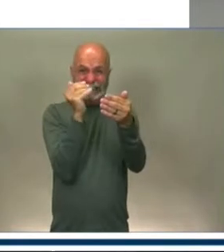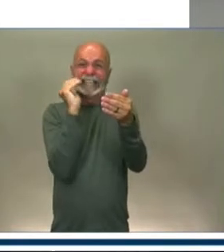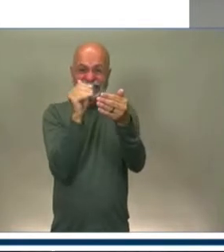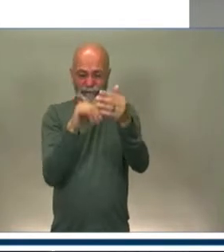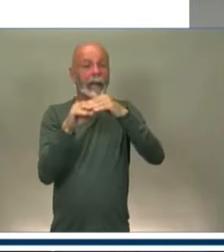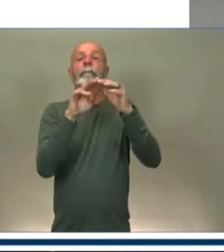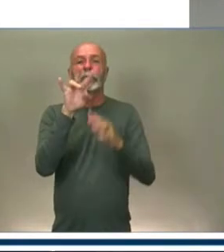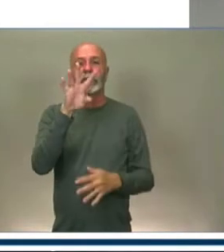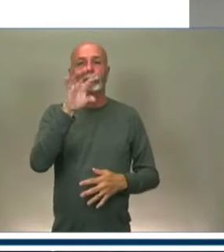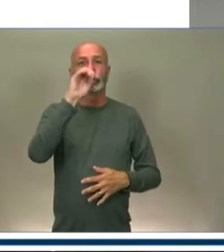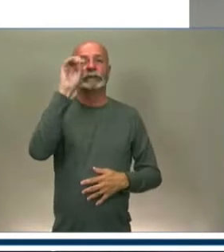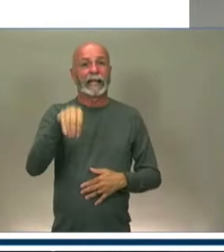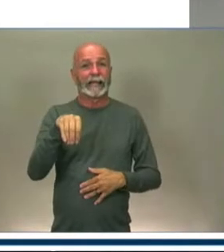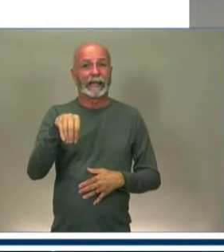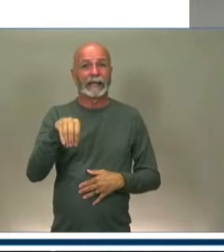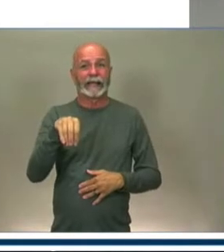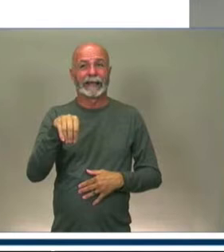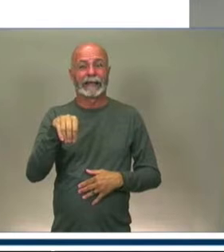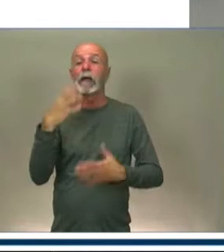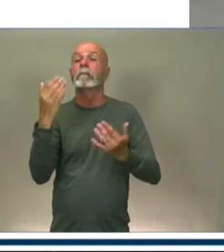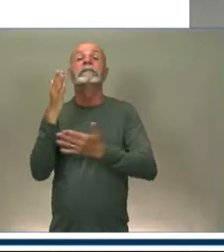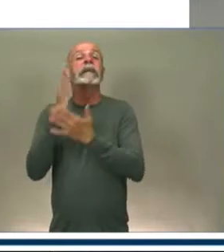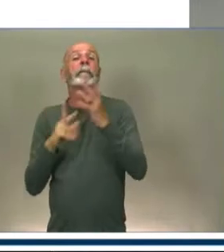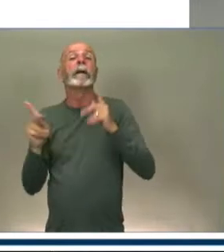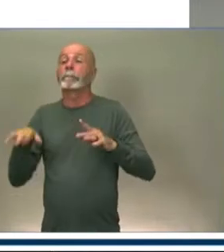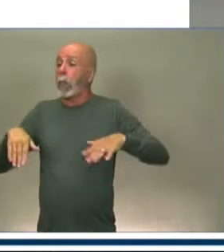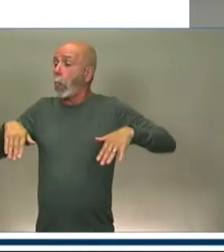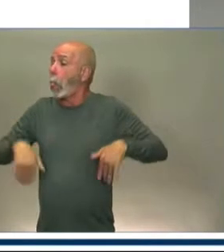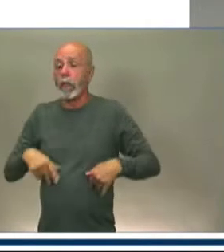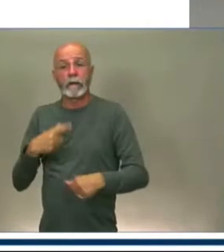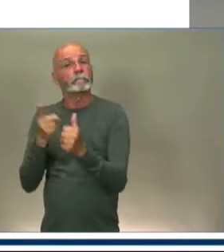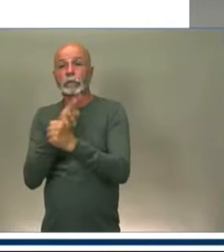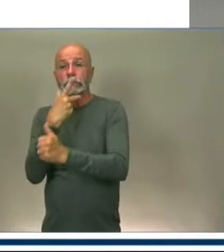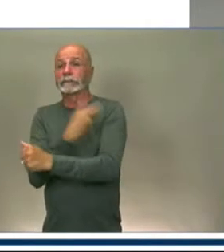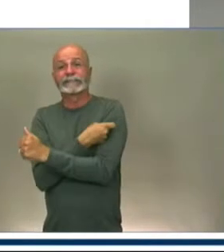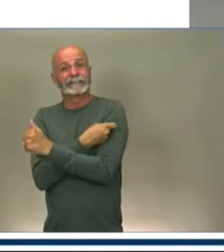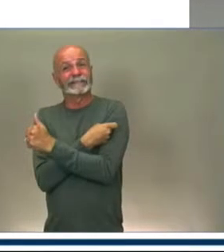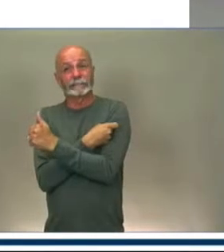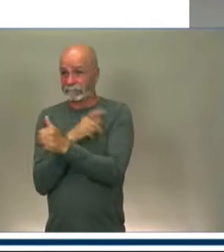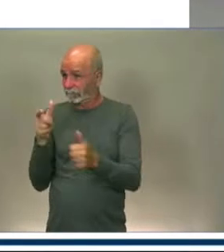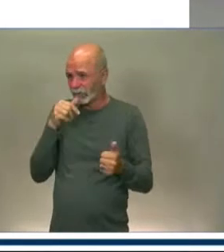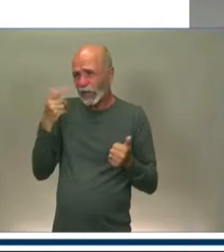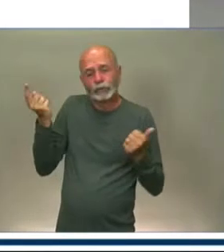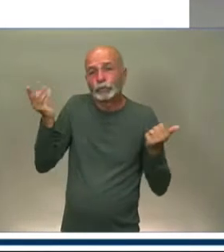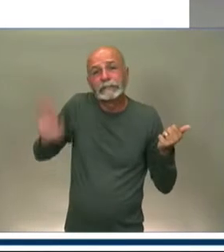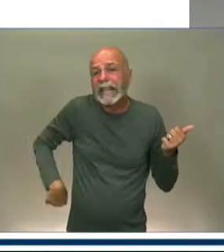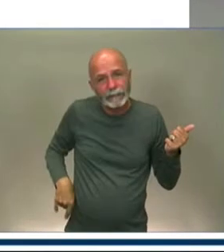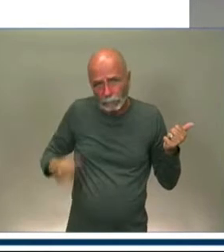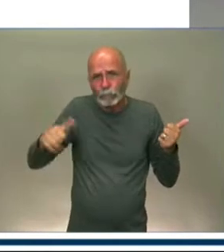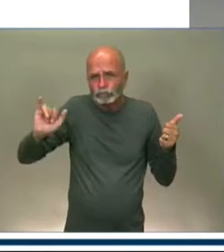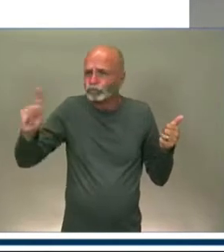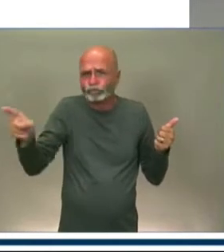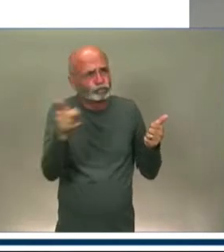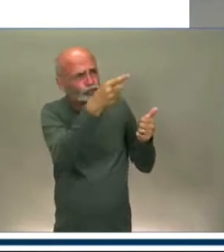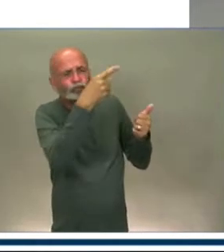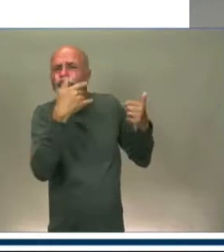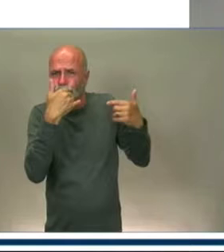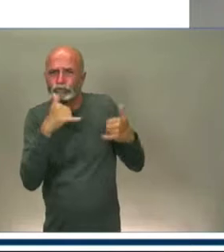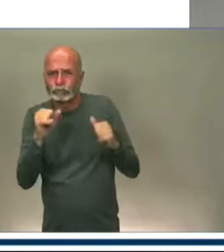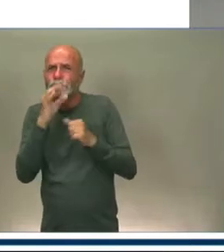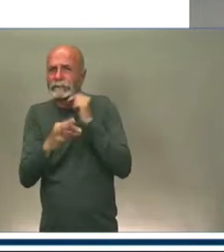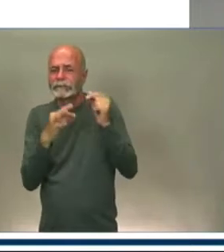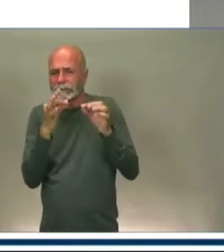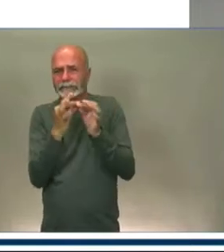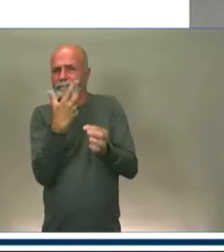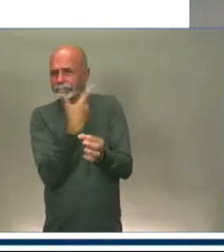your first dose. The Premier-designate noted that there are 100,000 people who could get vaccine but haven't yet received